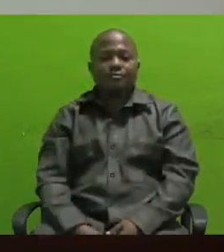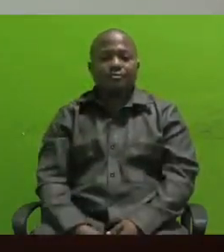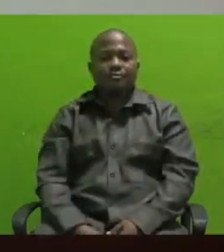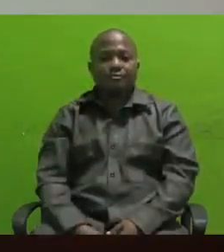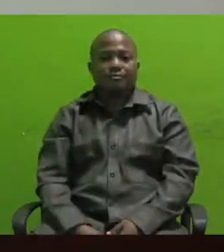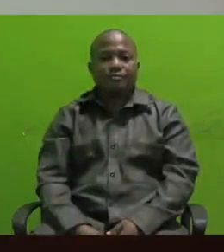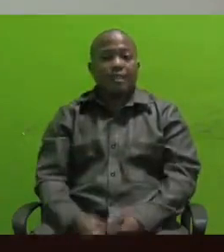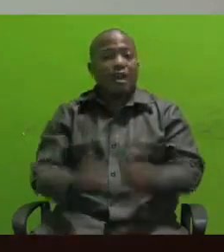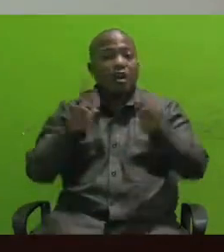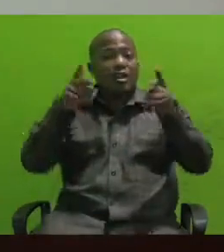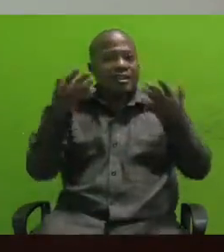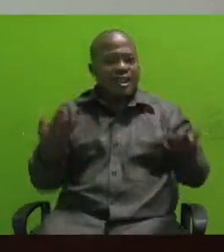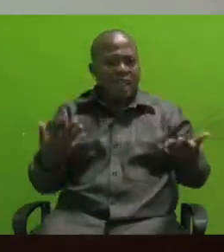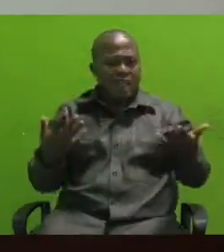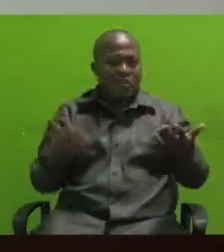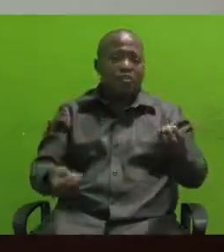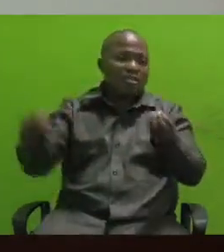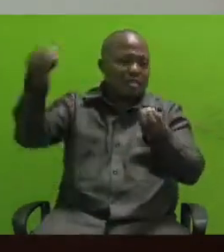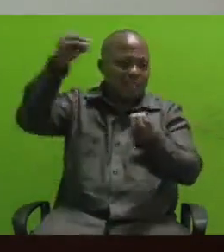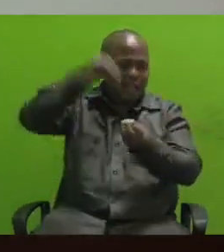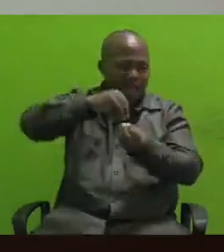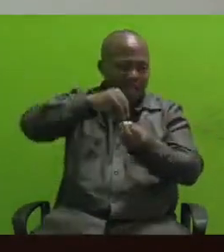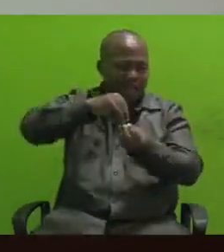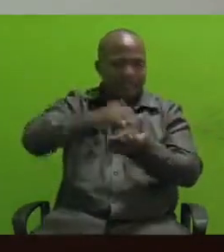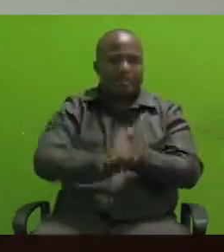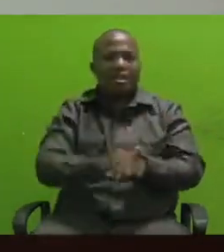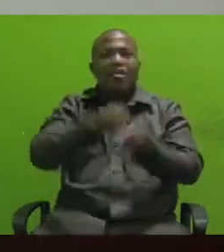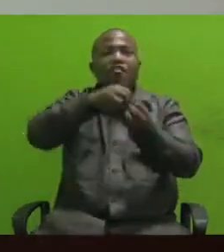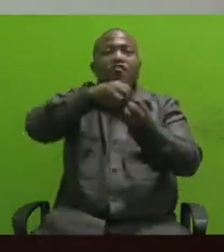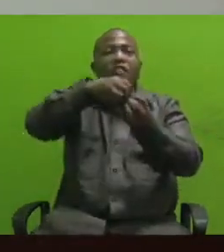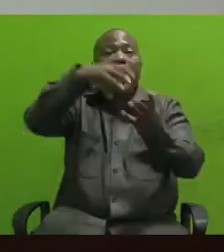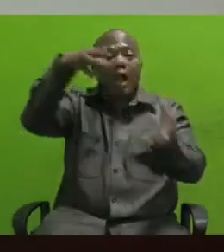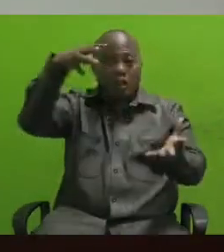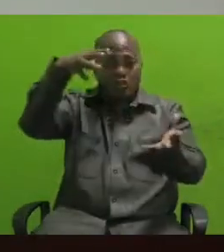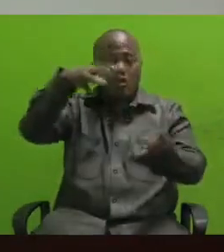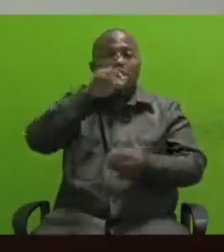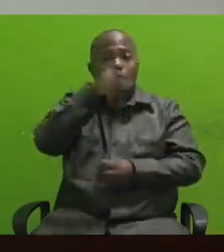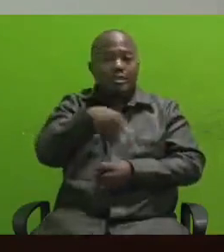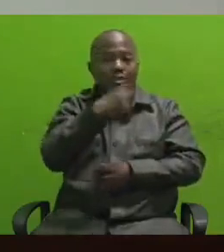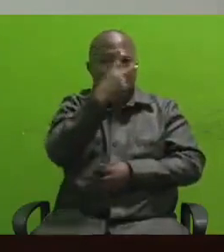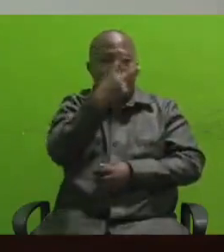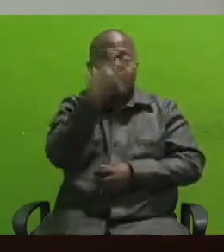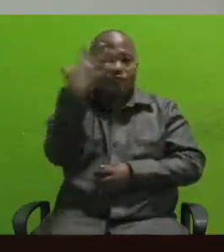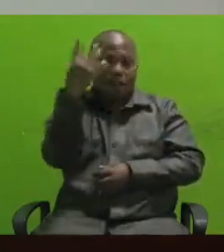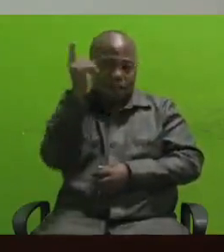us add this value, which is 25 over 4,